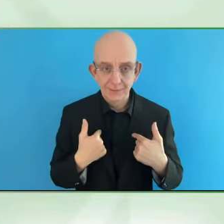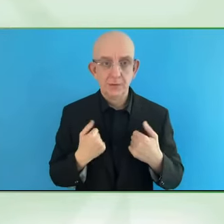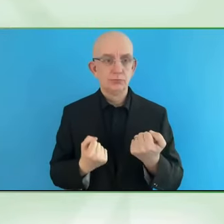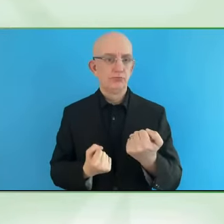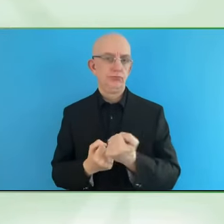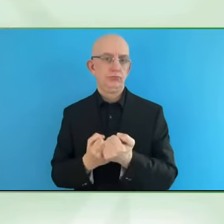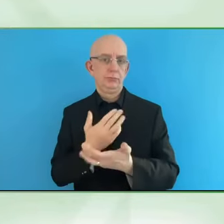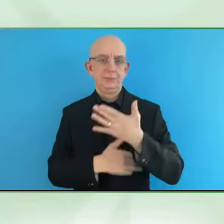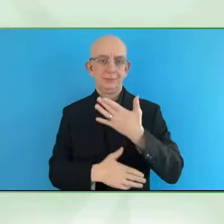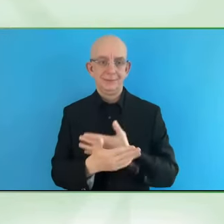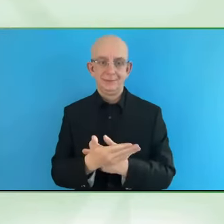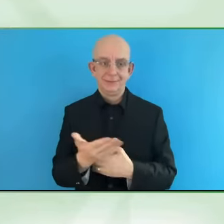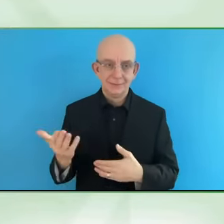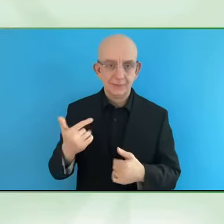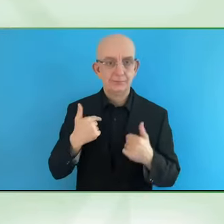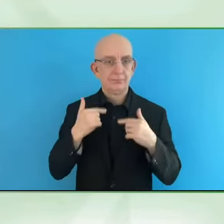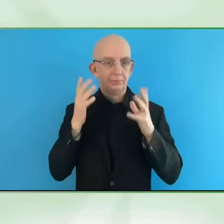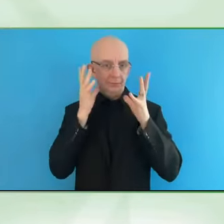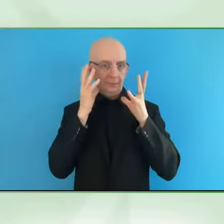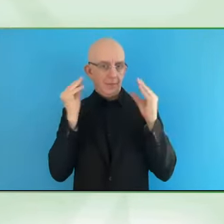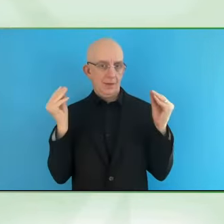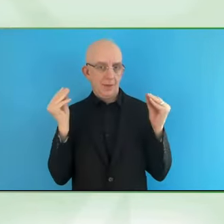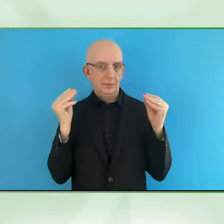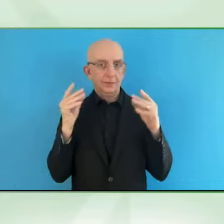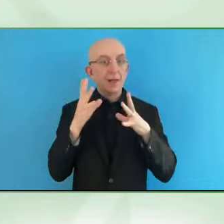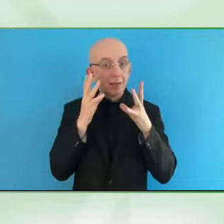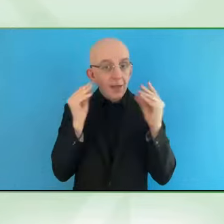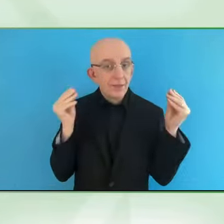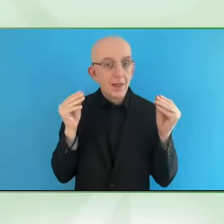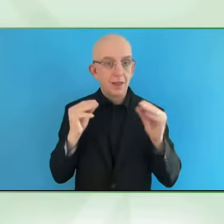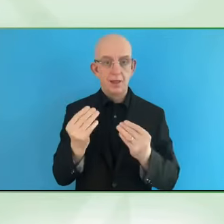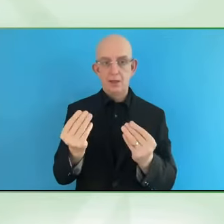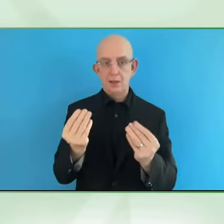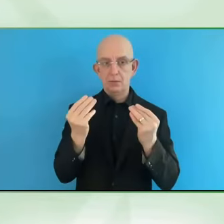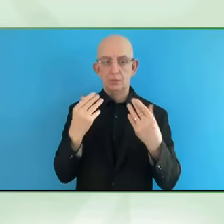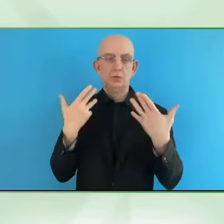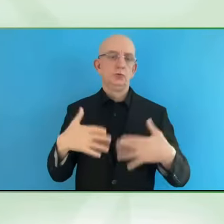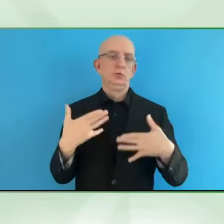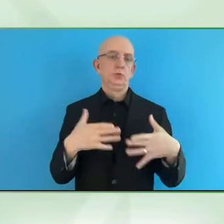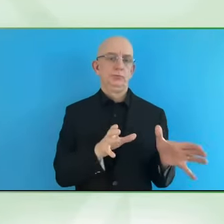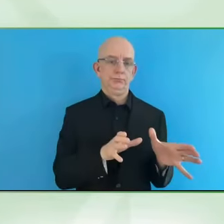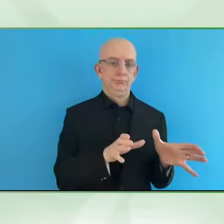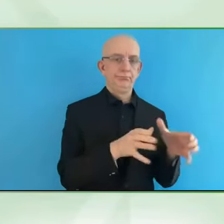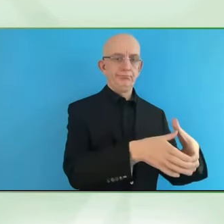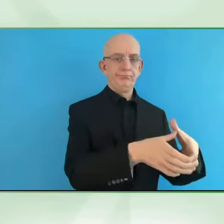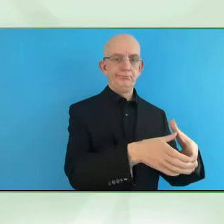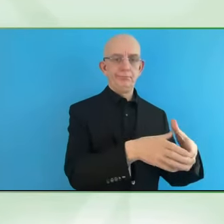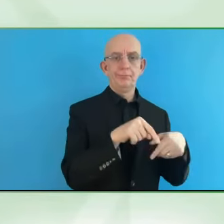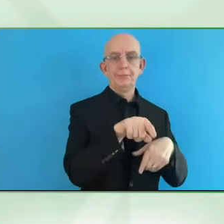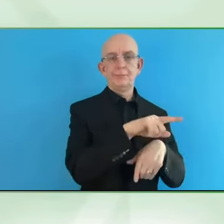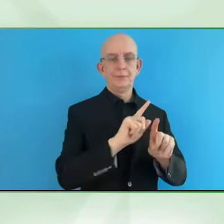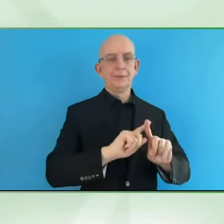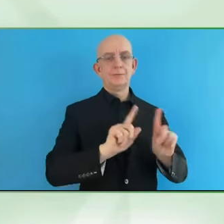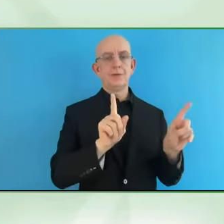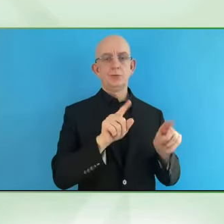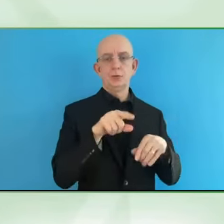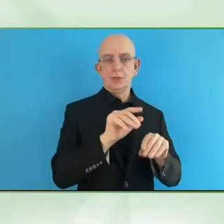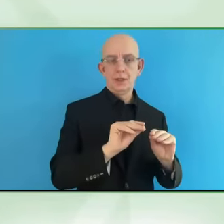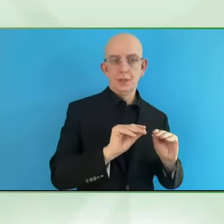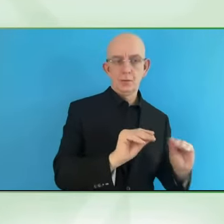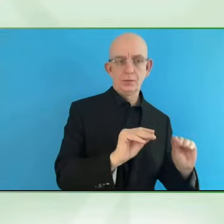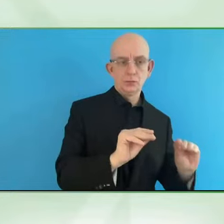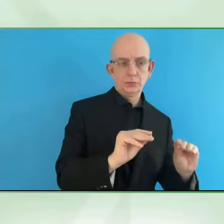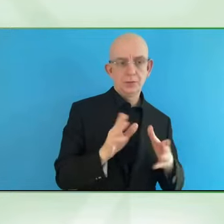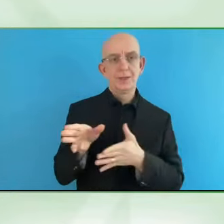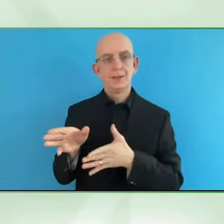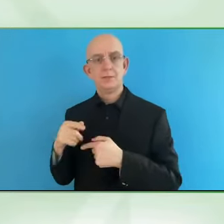the previous speakers about more inclusive systems of education. In the Netherlands, inclusive education is often seen